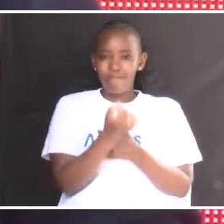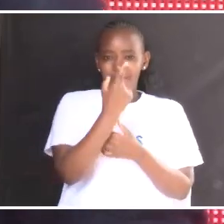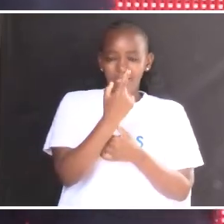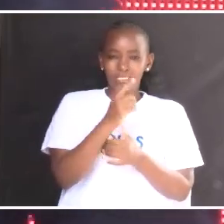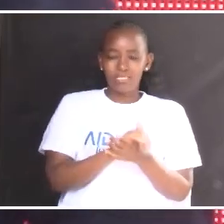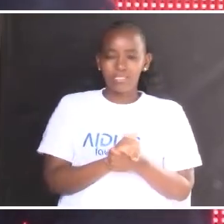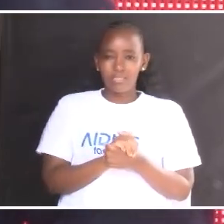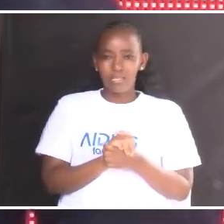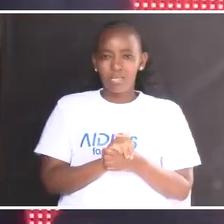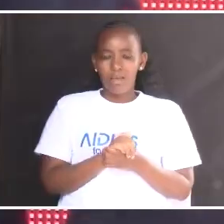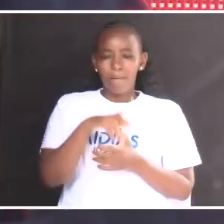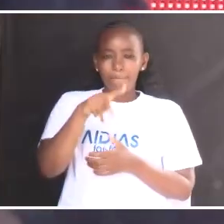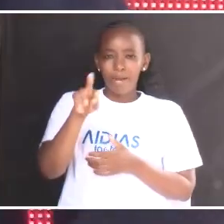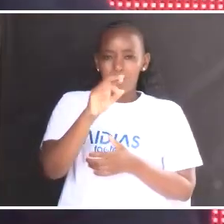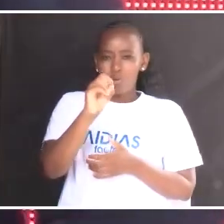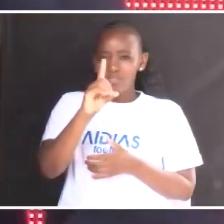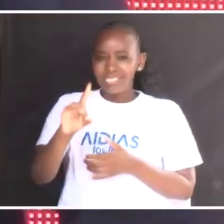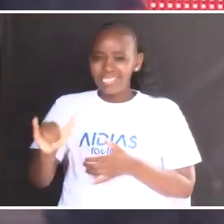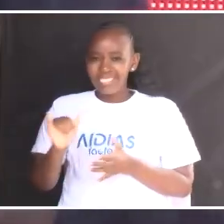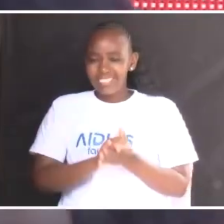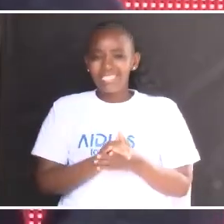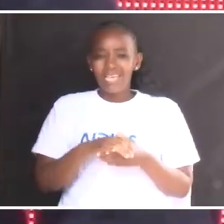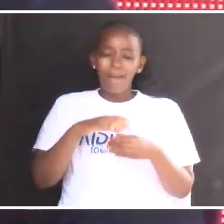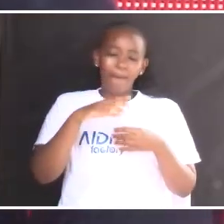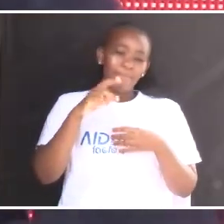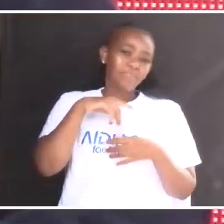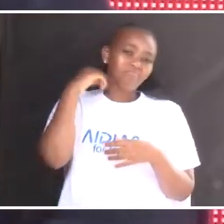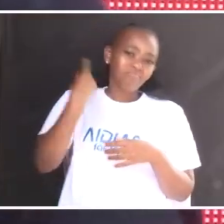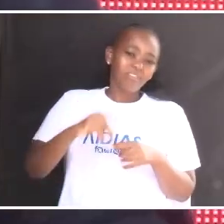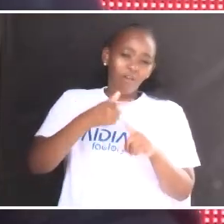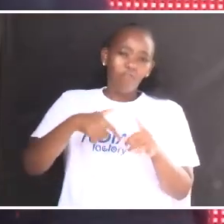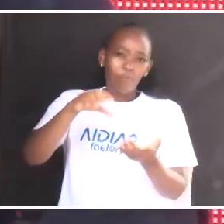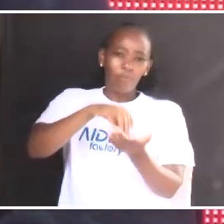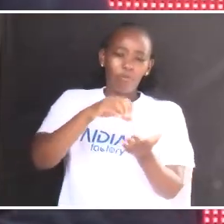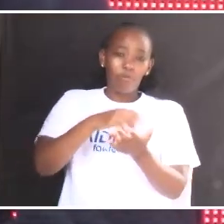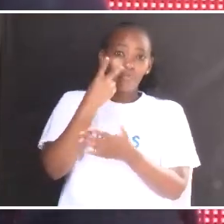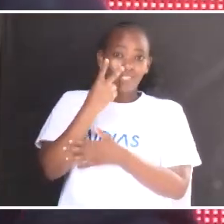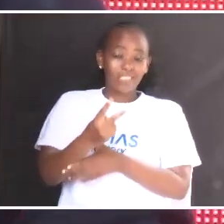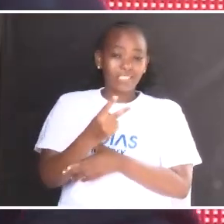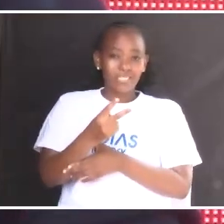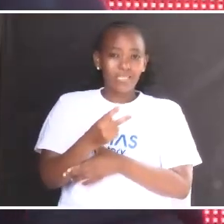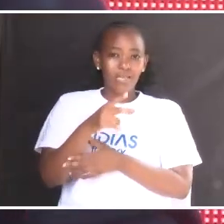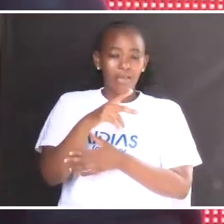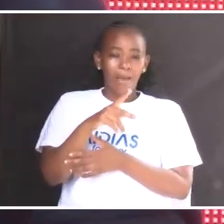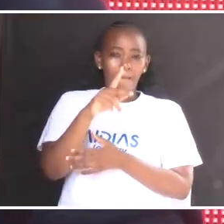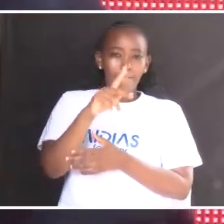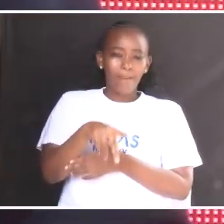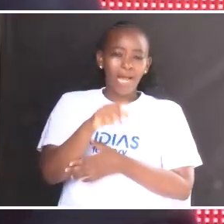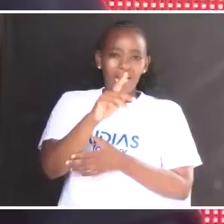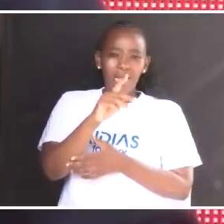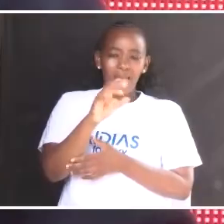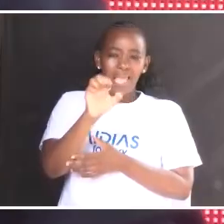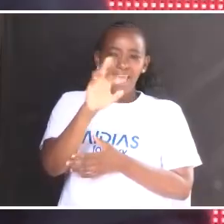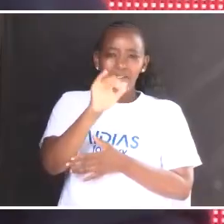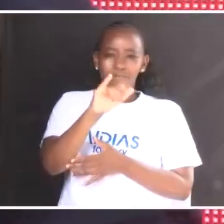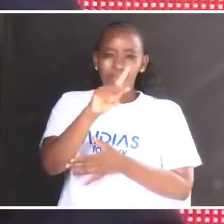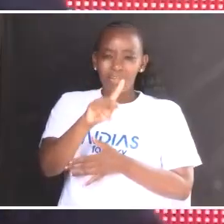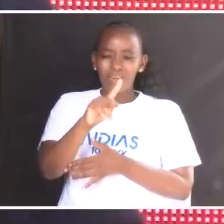doing. Parody, creating jokes out of content. You have seen people like Paddy doing it, Eric Omodi used to do